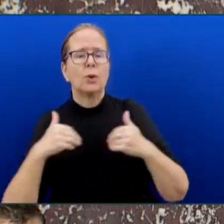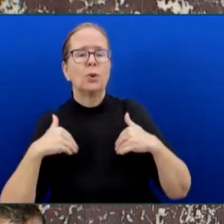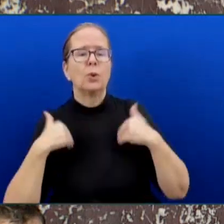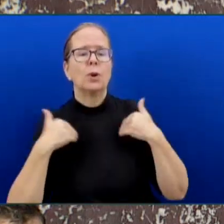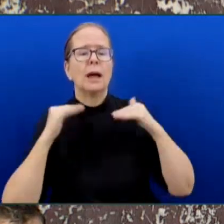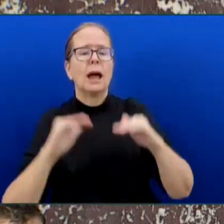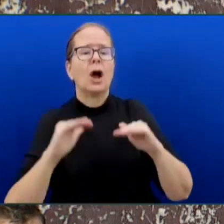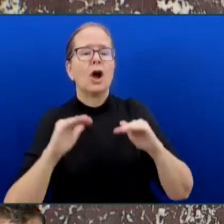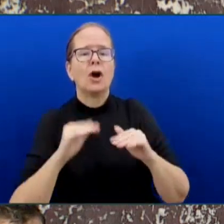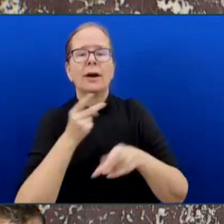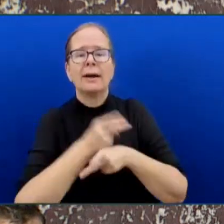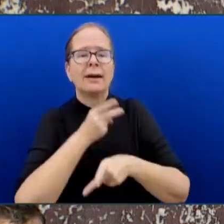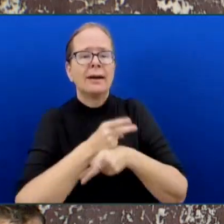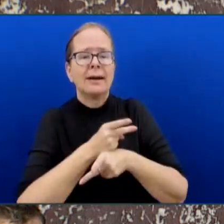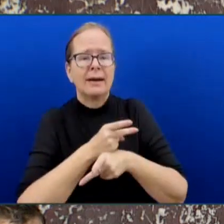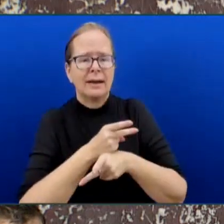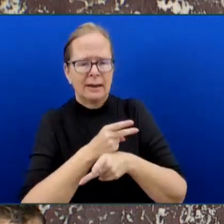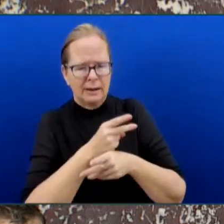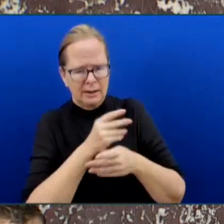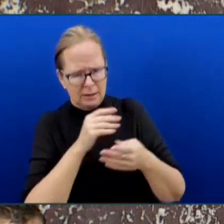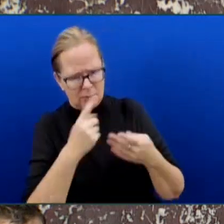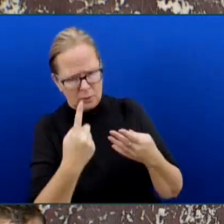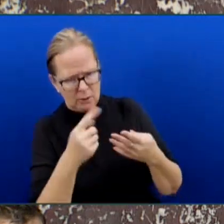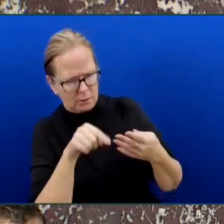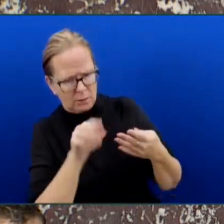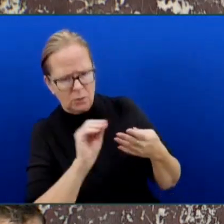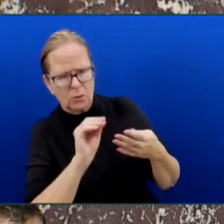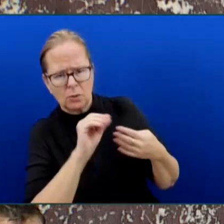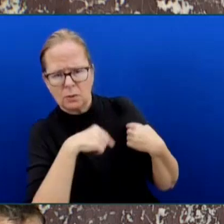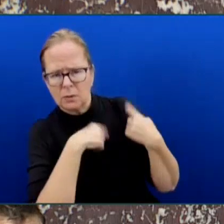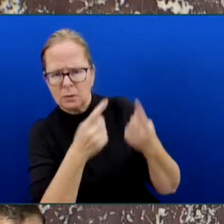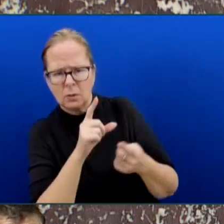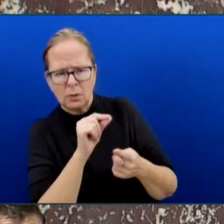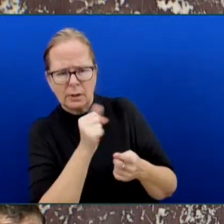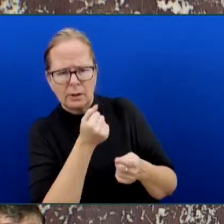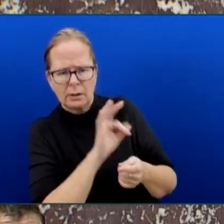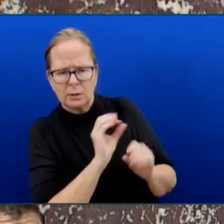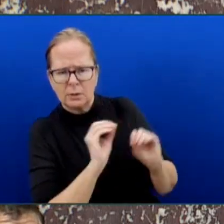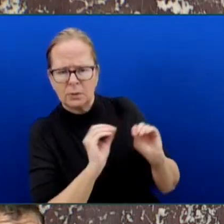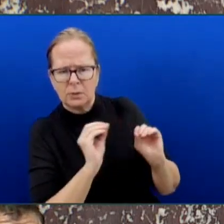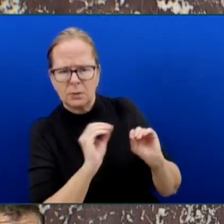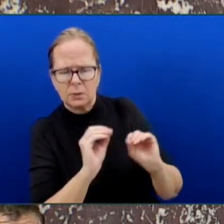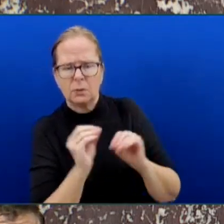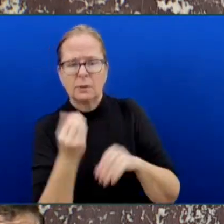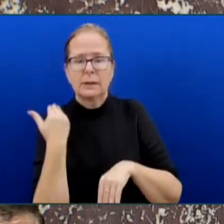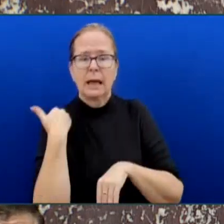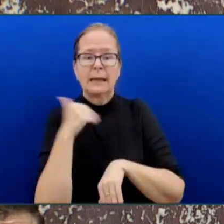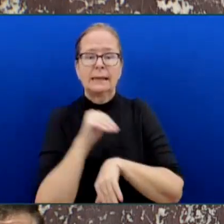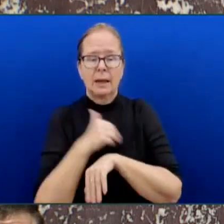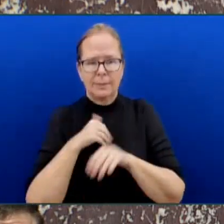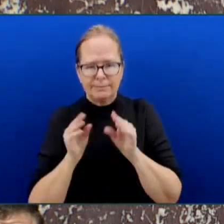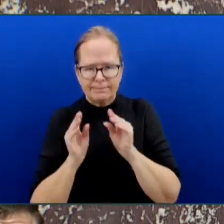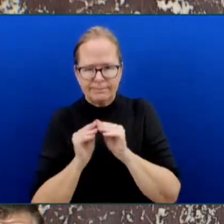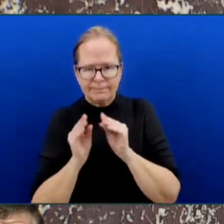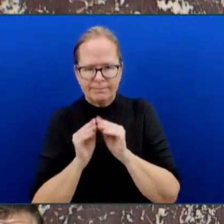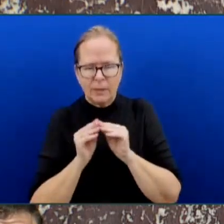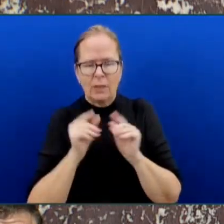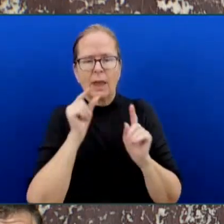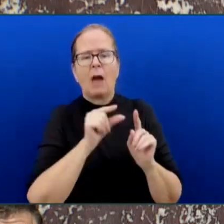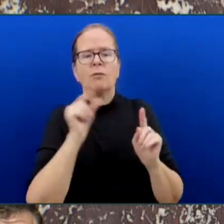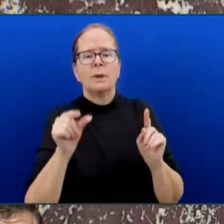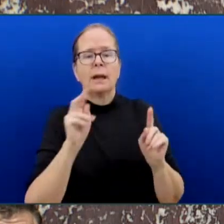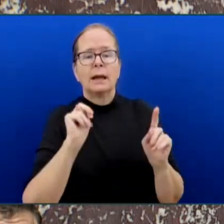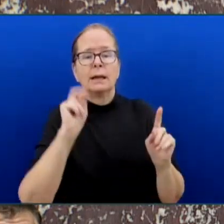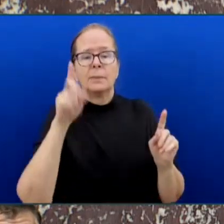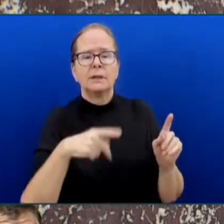Unfortunately, at last night's meeting on November 29th, the government members decided that we don't need to hear from MCFD and have them